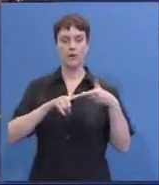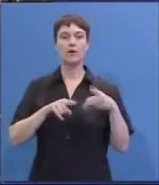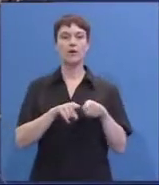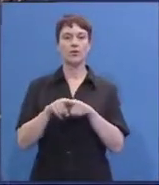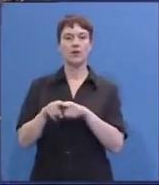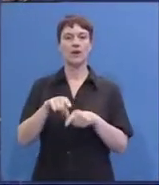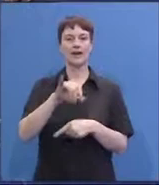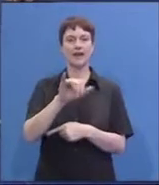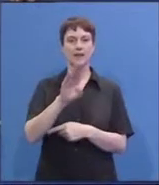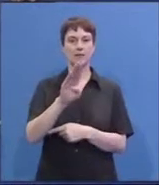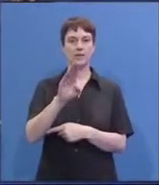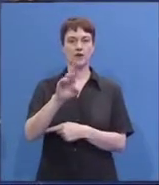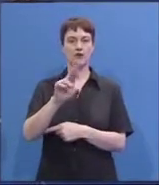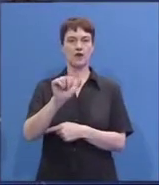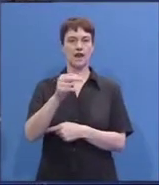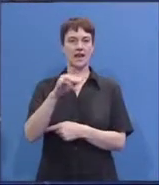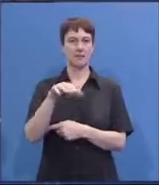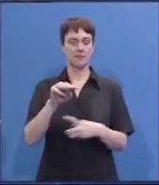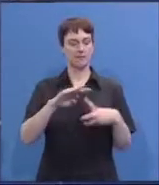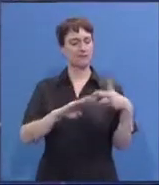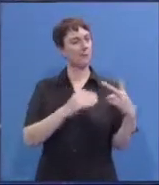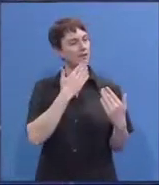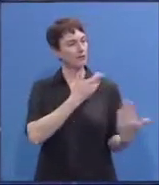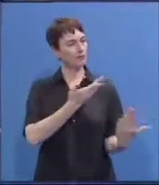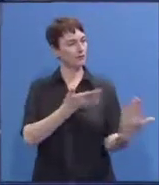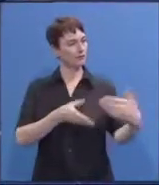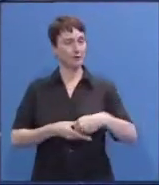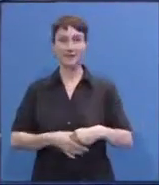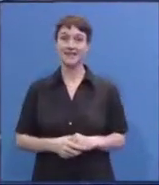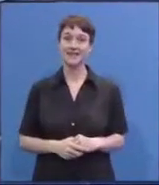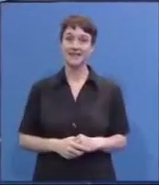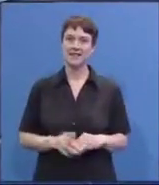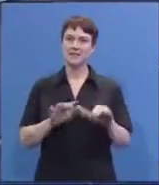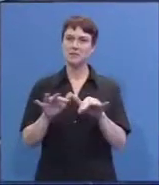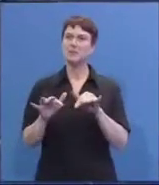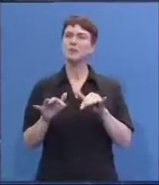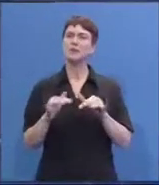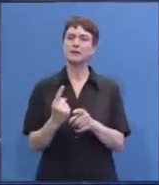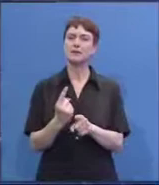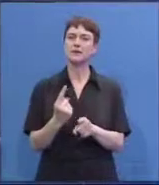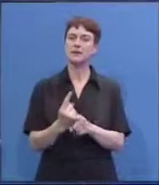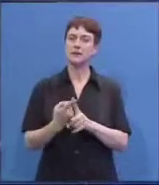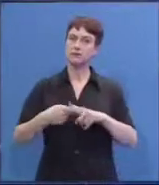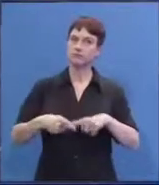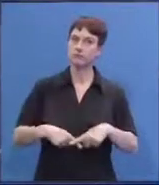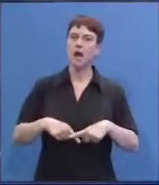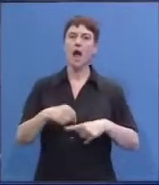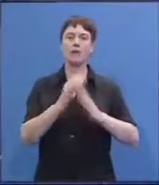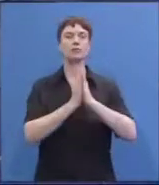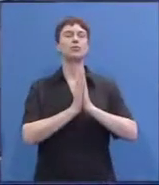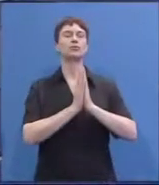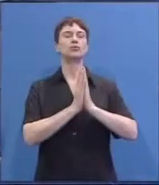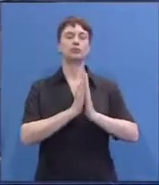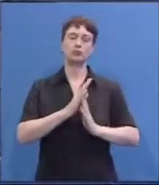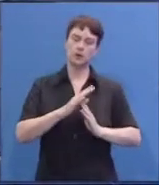from the Jamiat Ulema in Johannesburg. Gentlemen, thank you very much for joining us. People rely intensely on their religion to get them